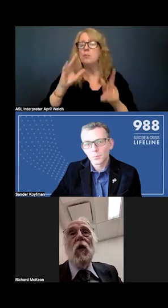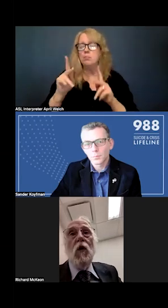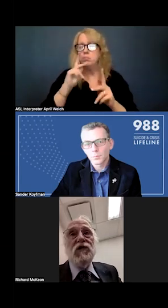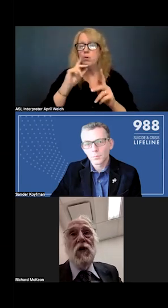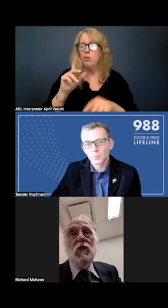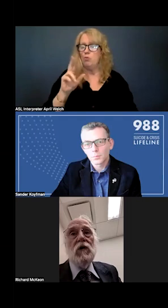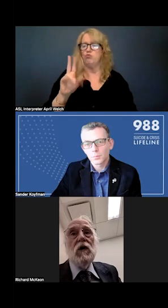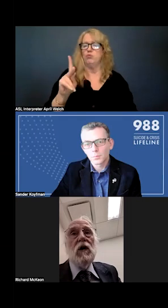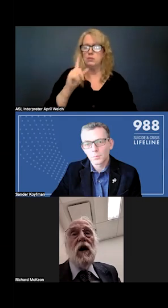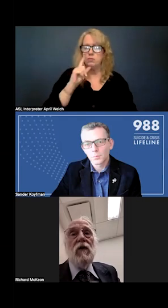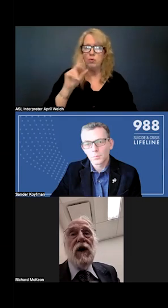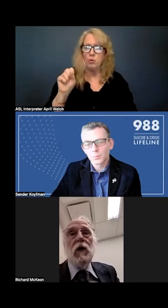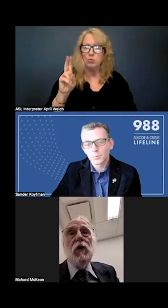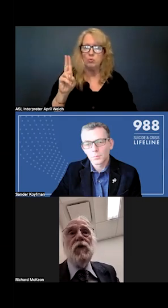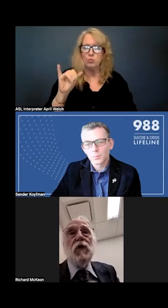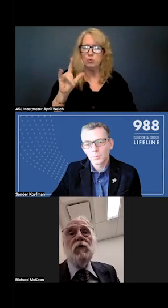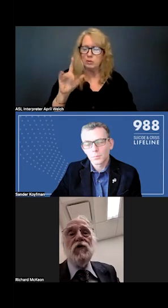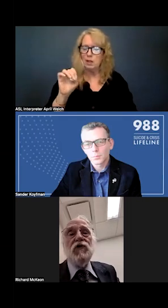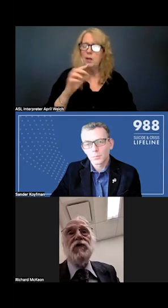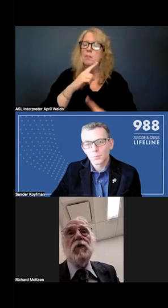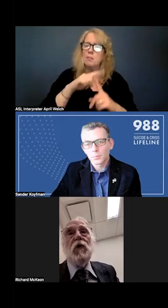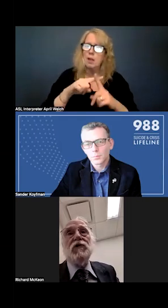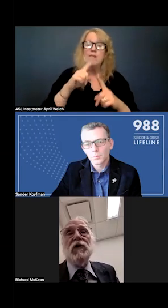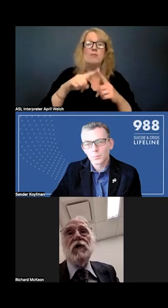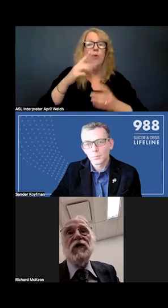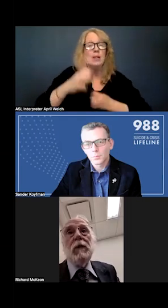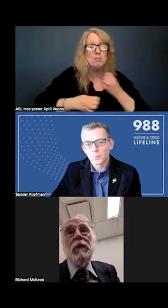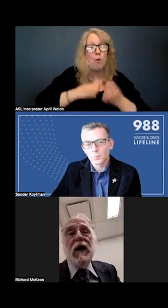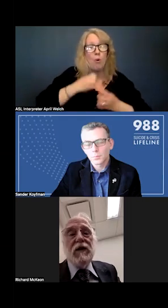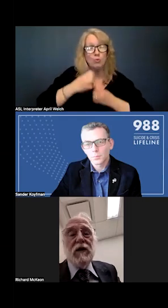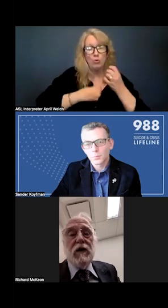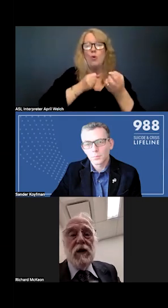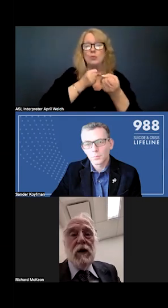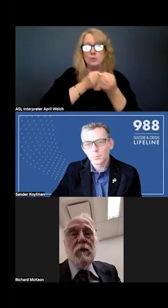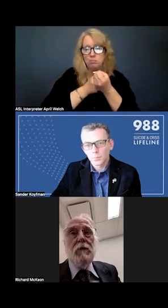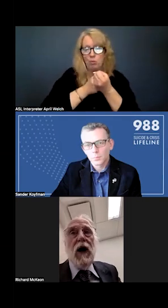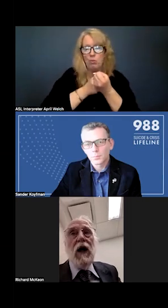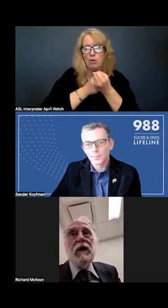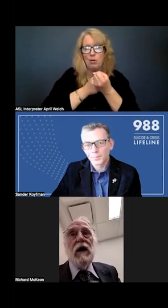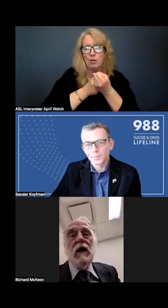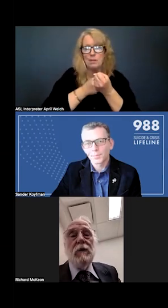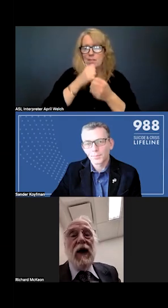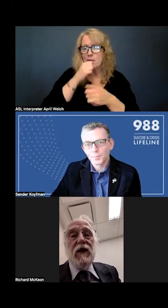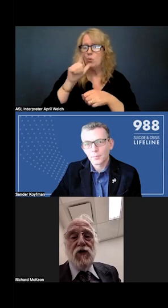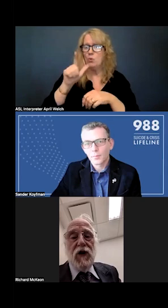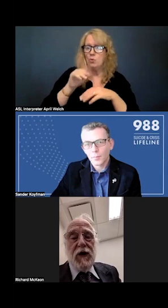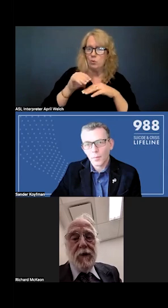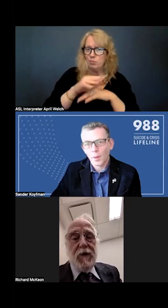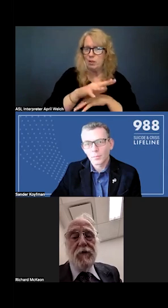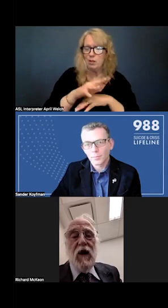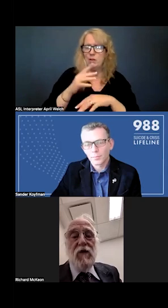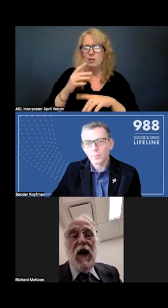it was also available for emotional support to those impacted by